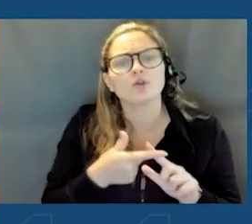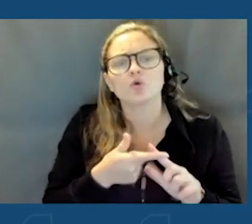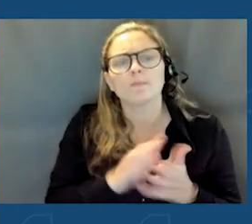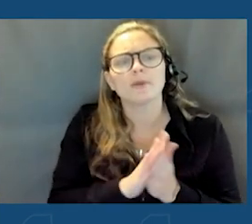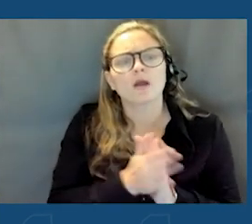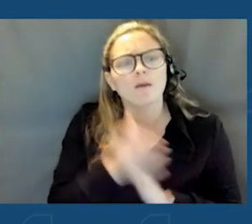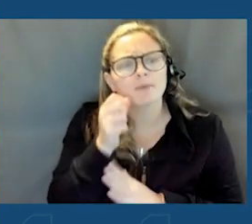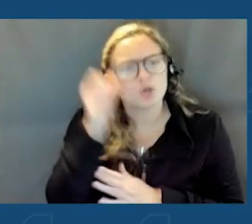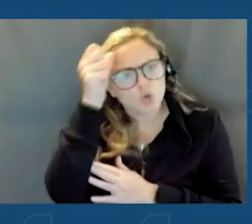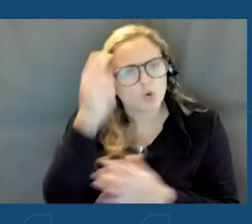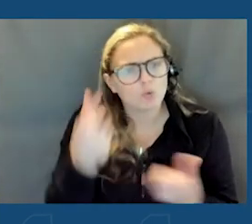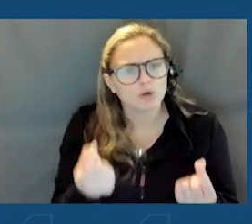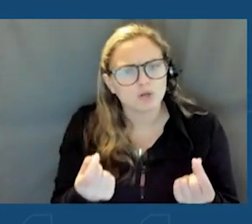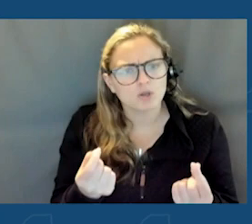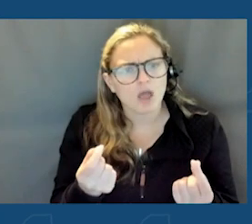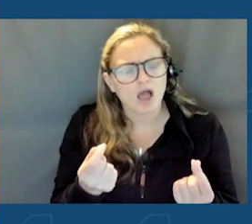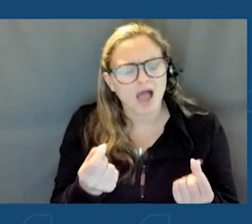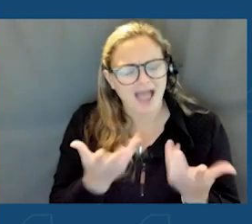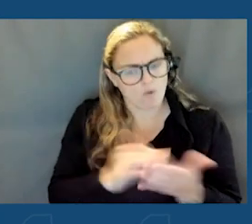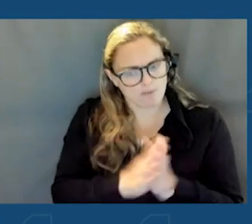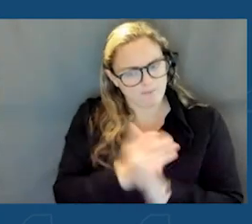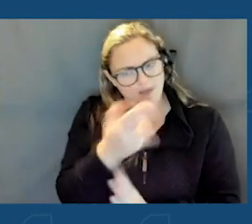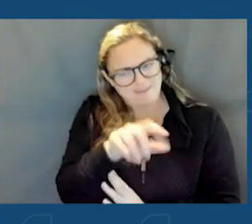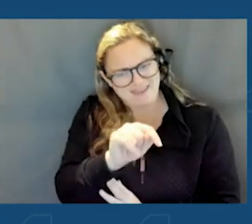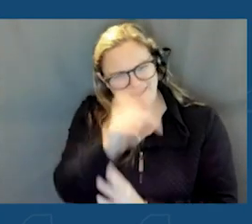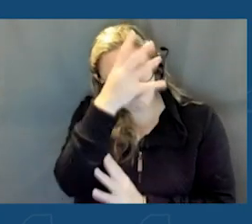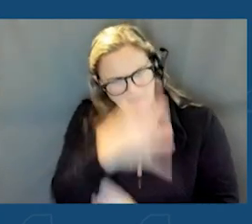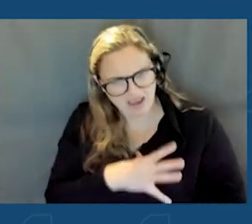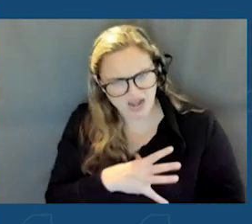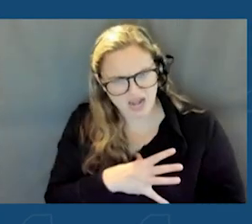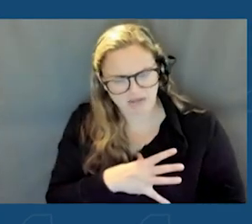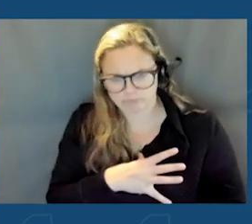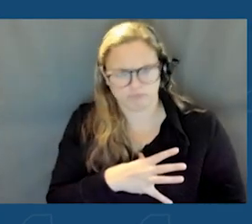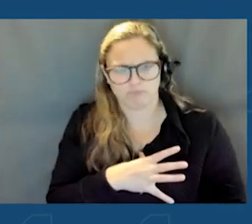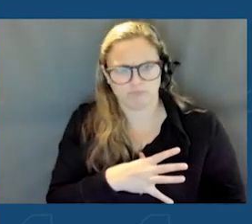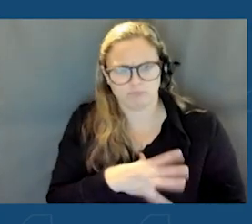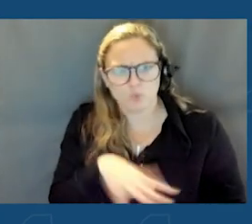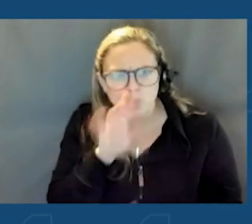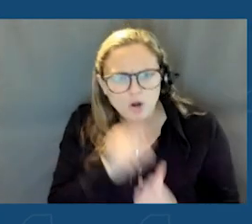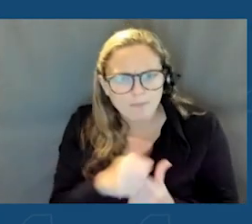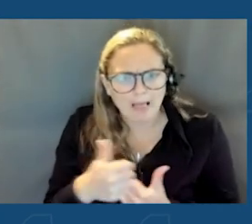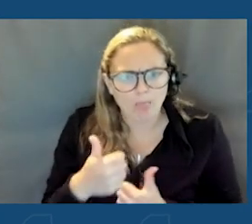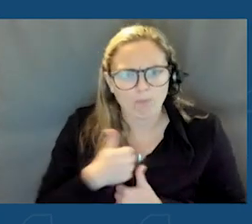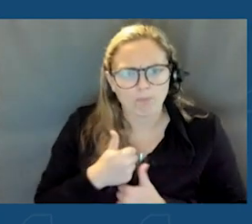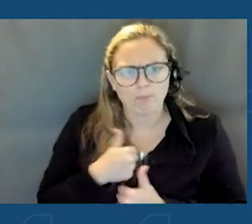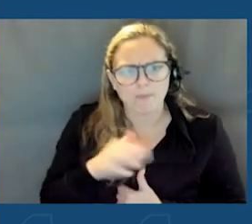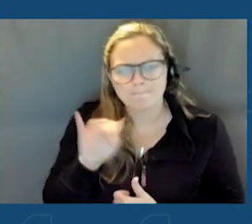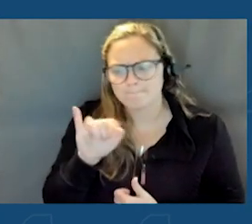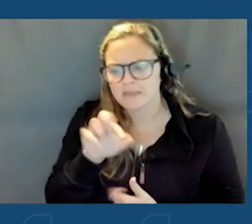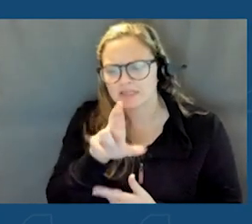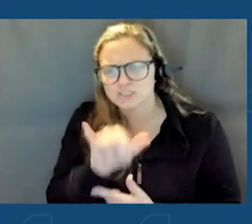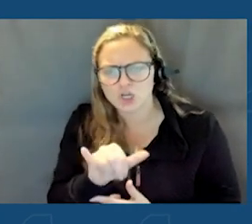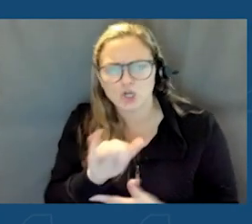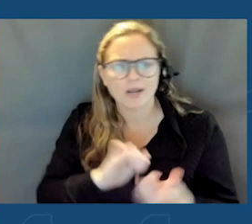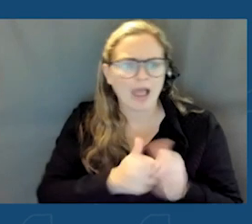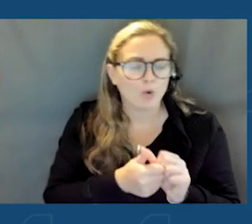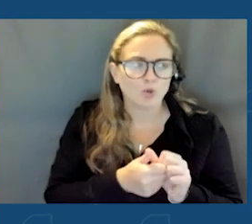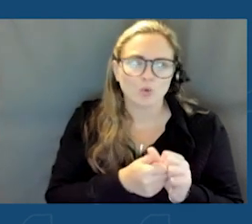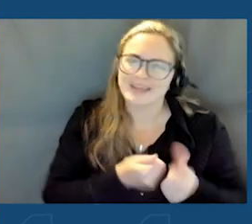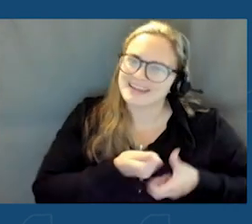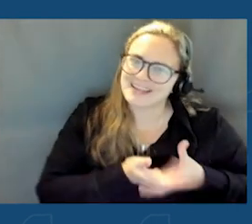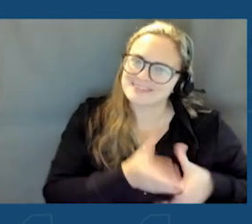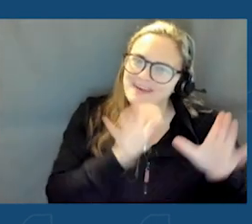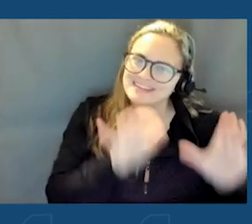me he wanted to be a hitman. And we talked about the military and how, you can express all of that in